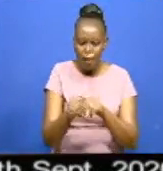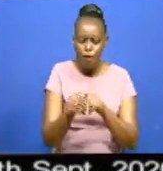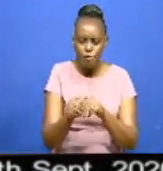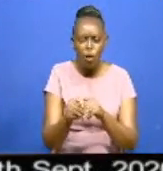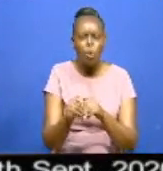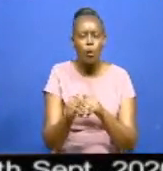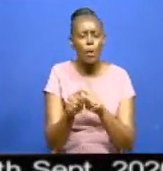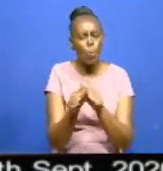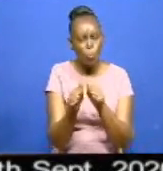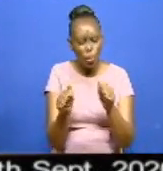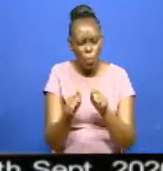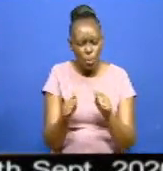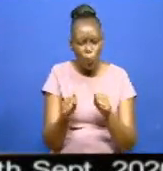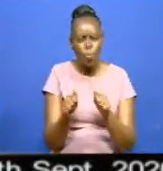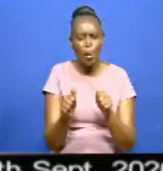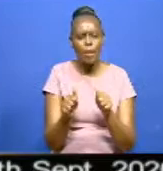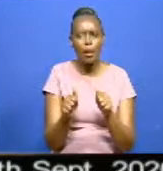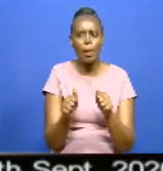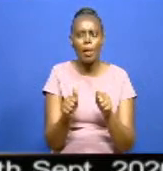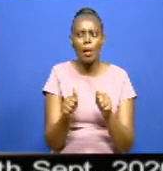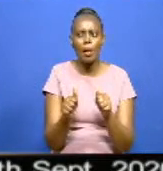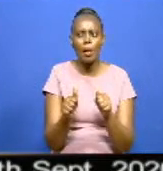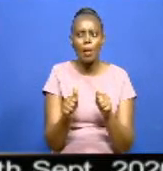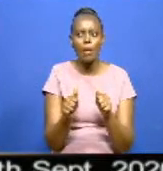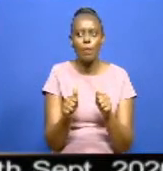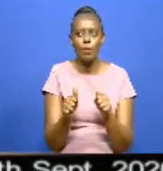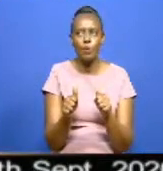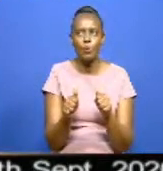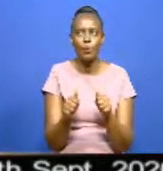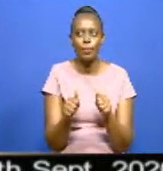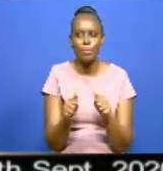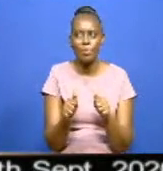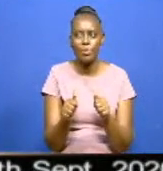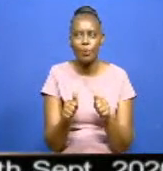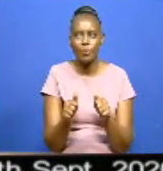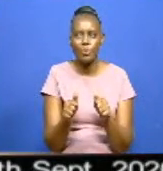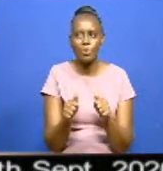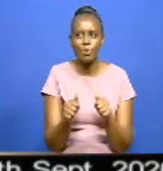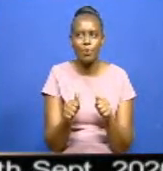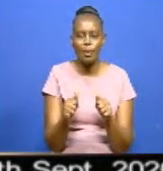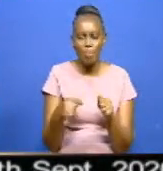soberness, Madam Speaker, Mr. Speaker. Mr. Speaker, I think I'm so gender.